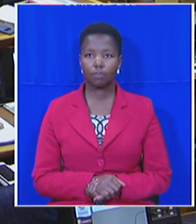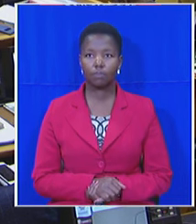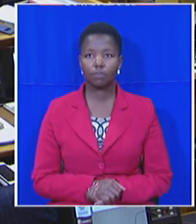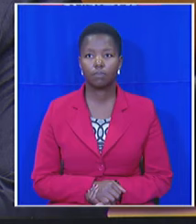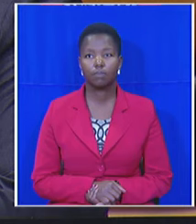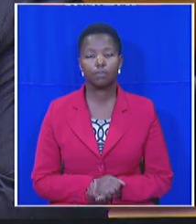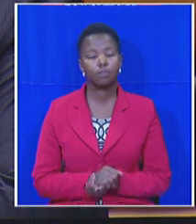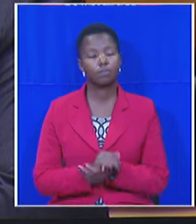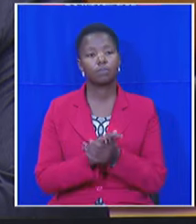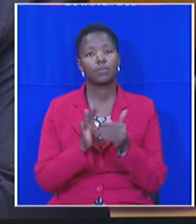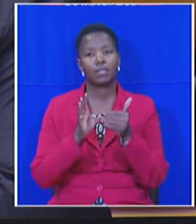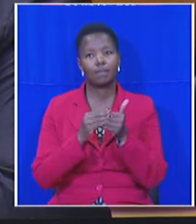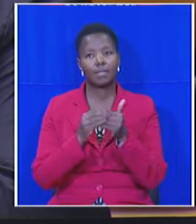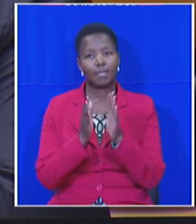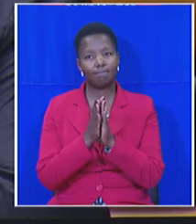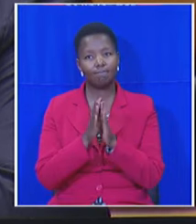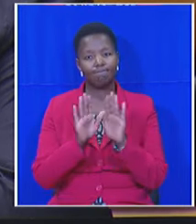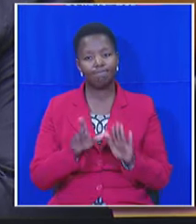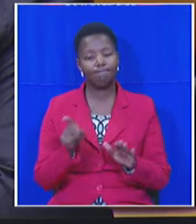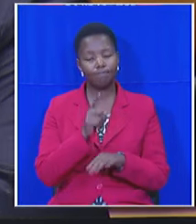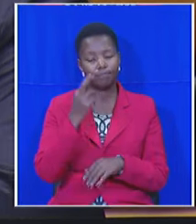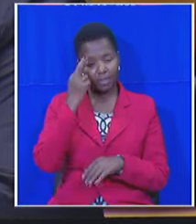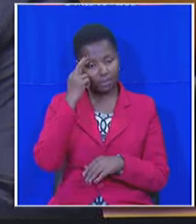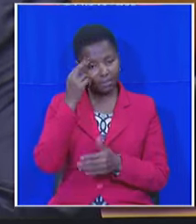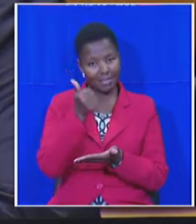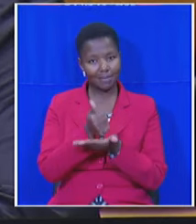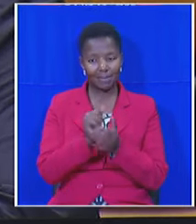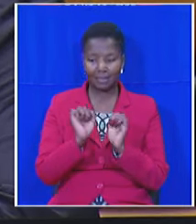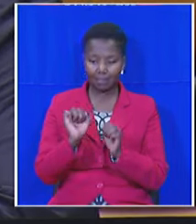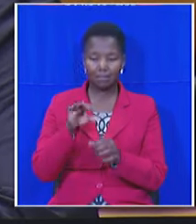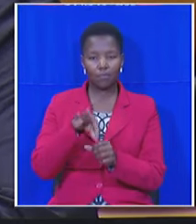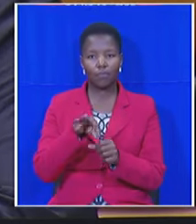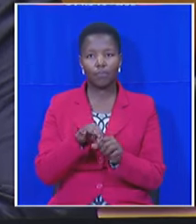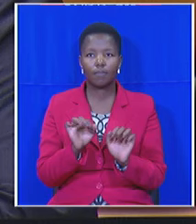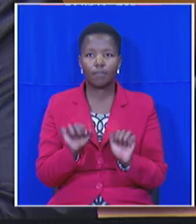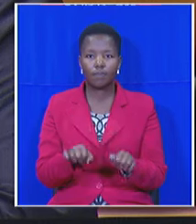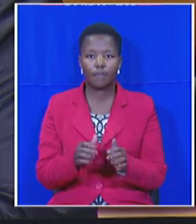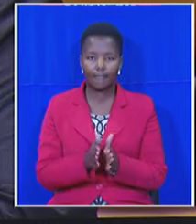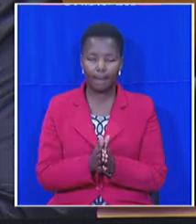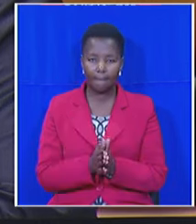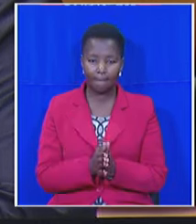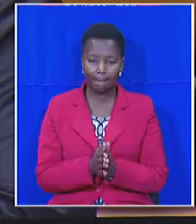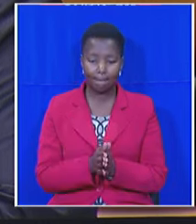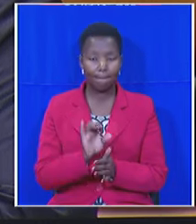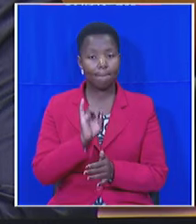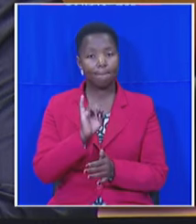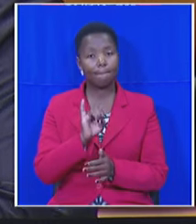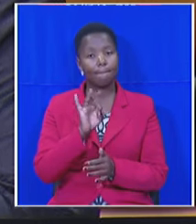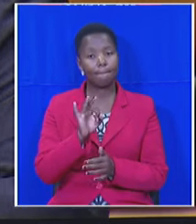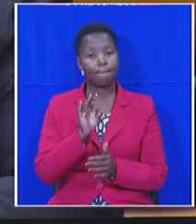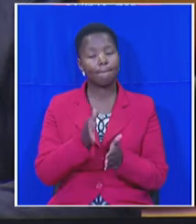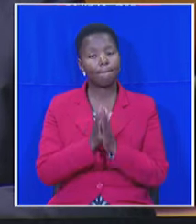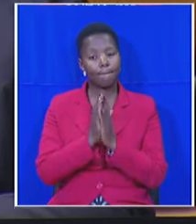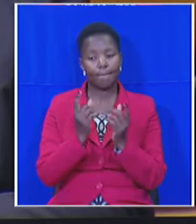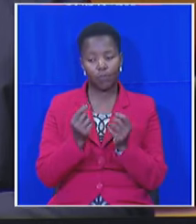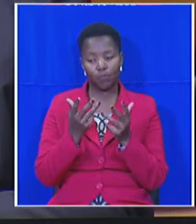Order, honorable members, I would like to remind members that they may only vote from their allocated seats. When requested to do so, members must